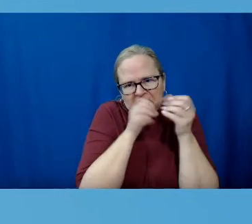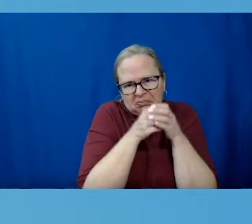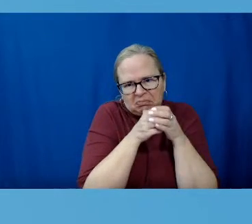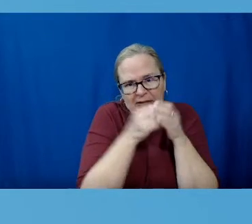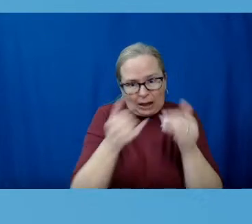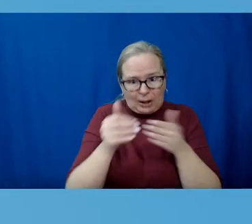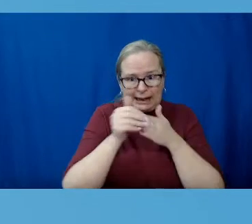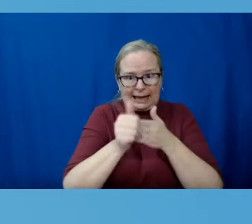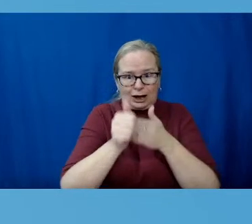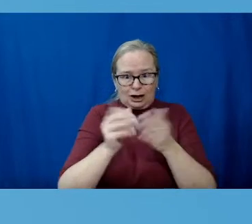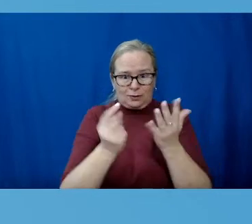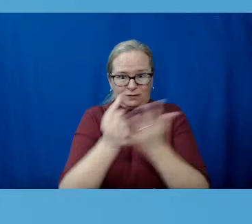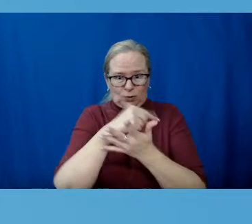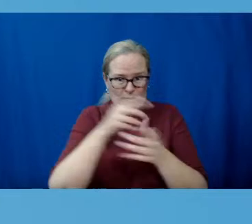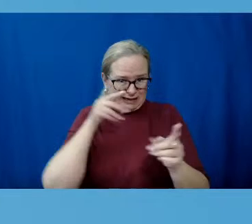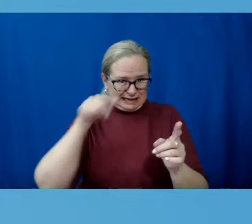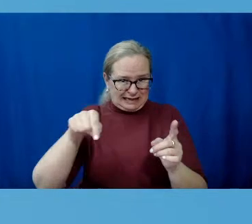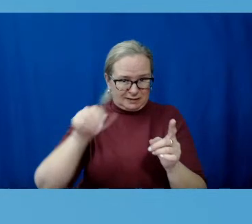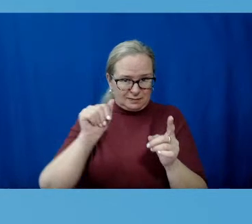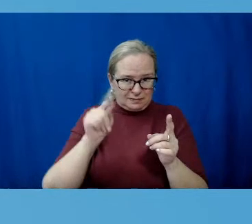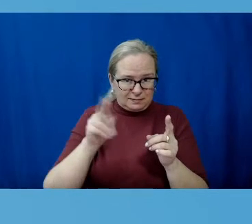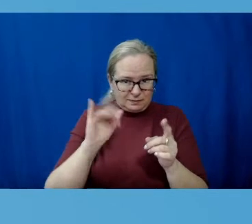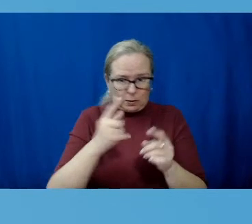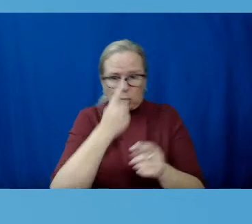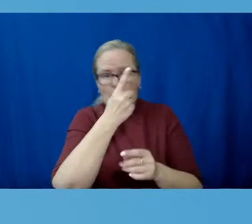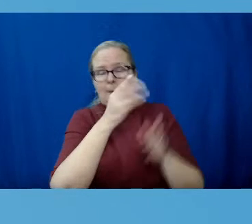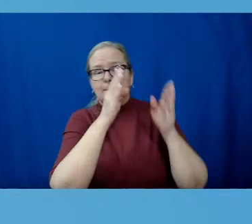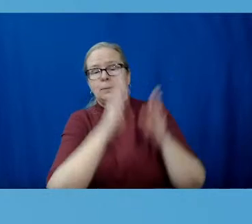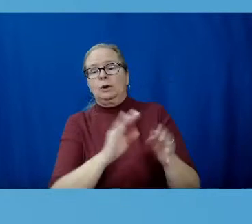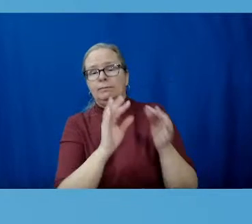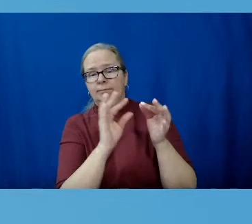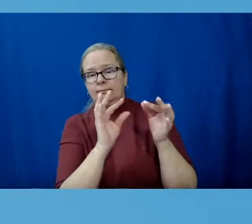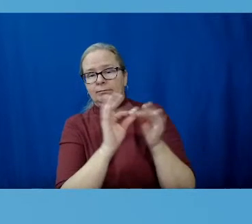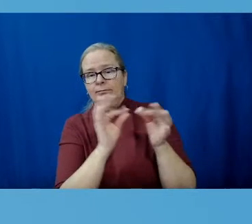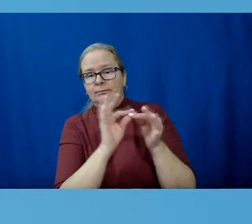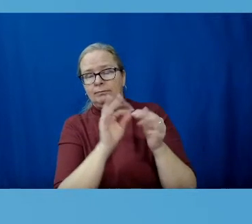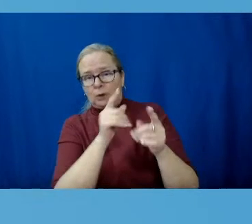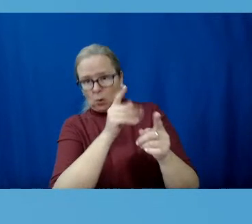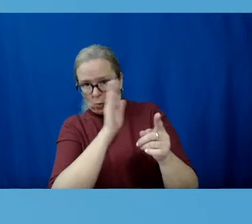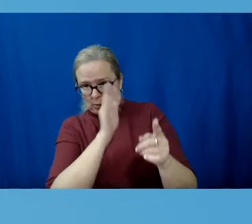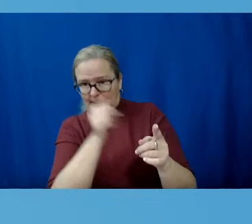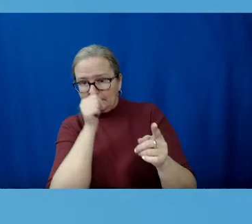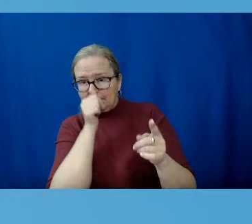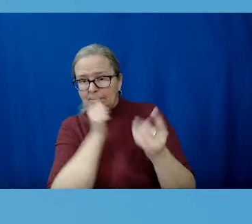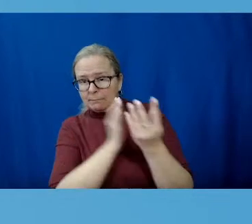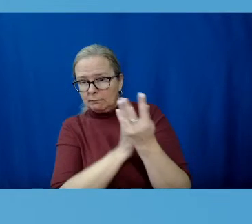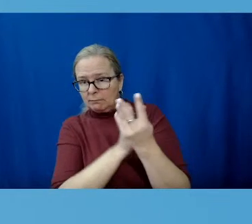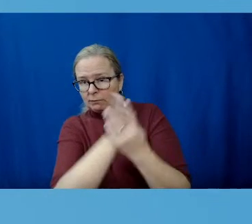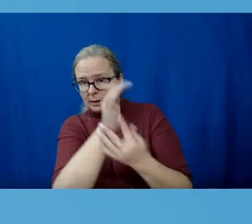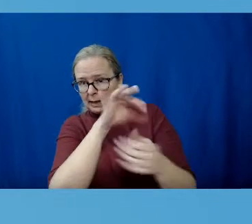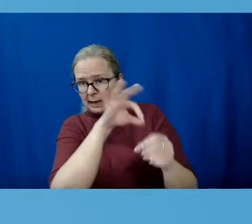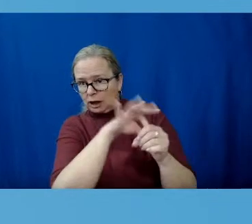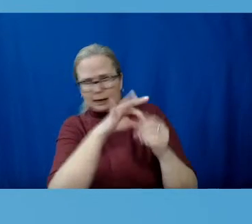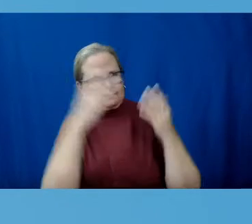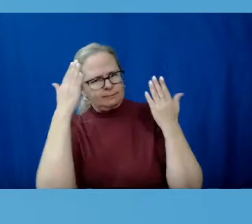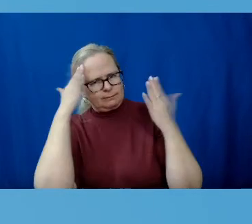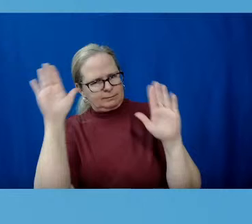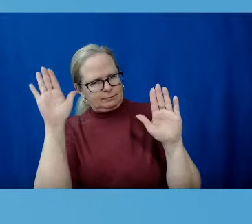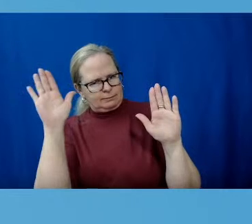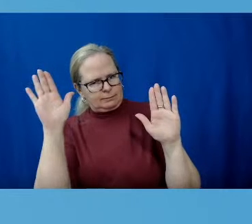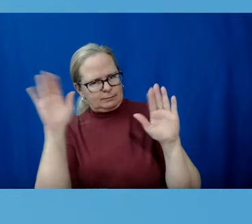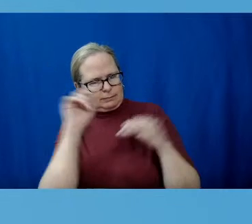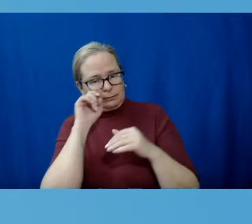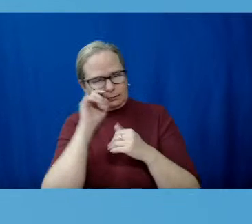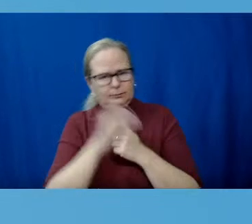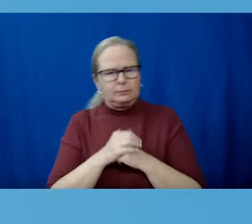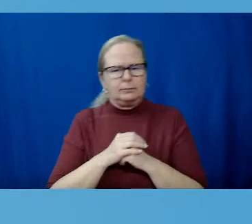he will survive until next year. I'm not convinced that he will be kicked out before the next year. But I think that surviving the